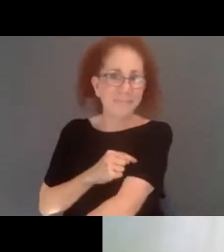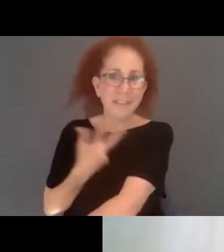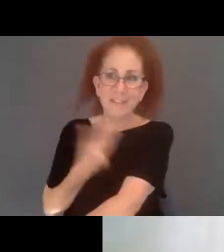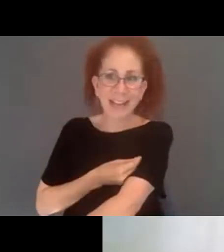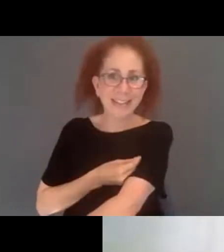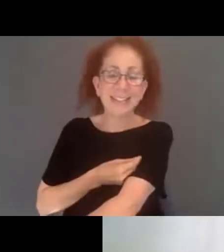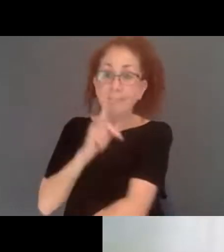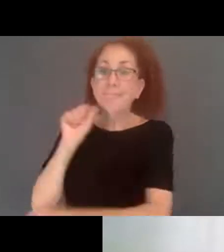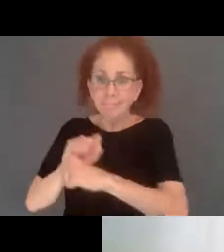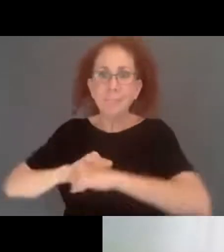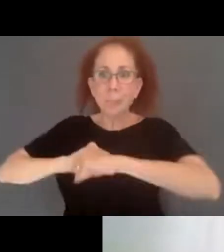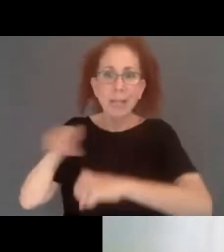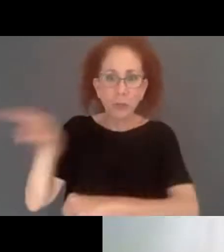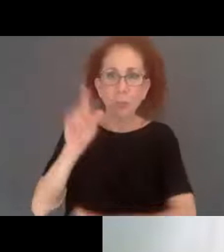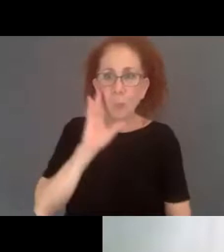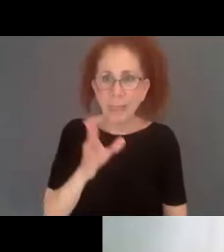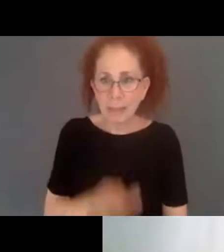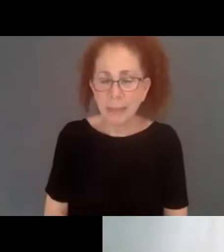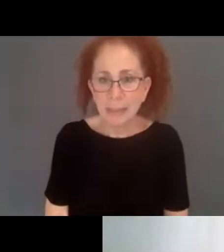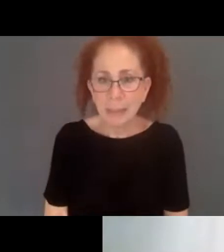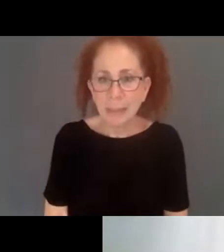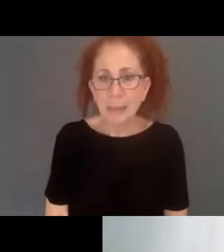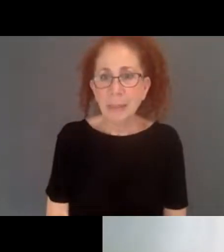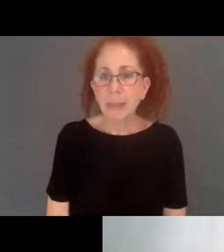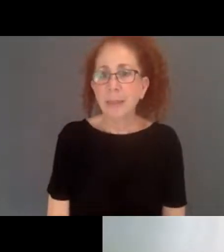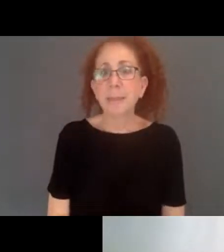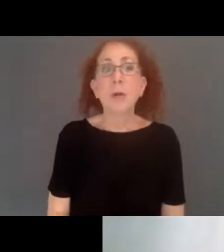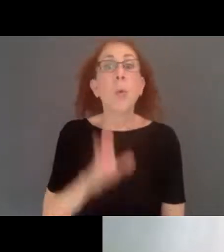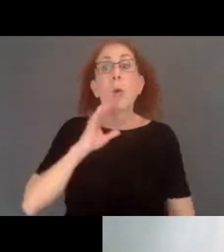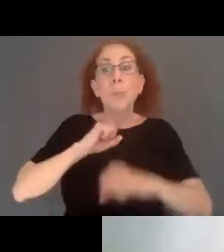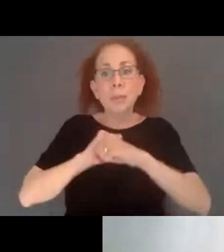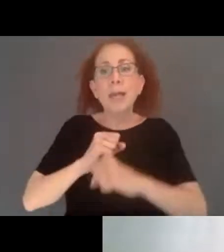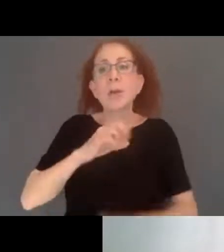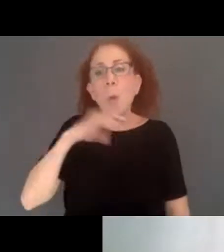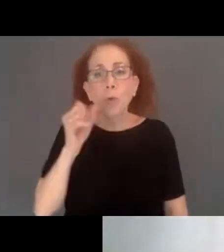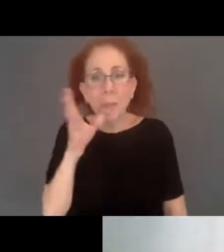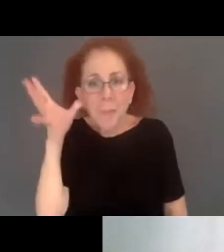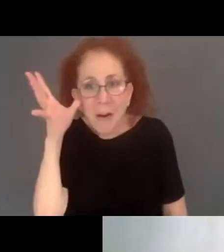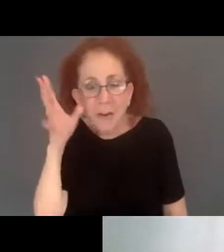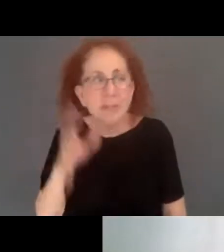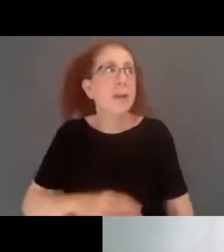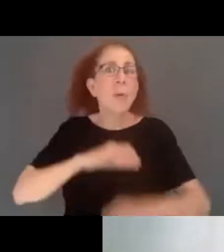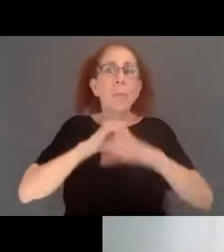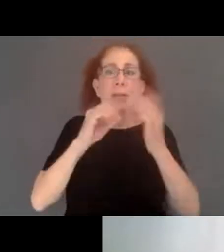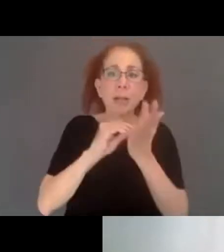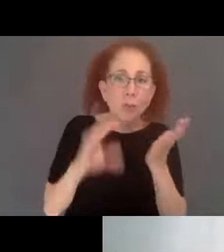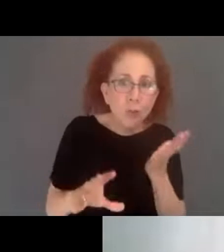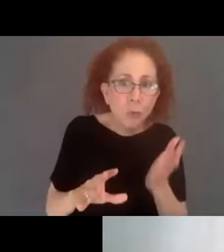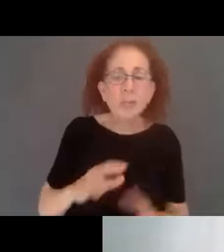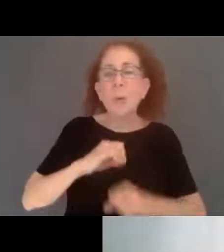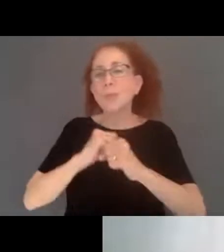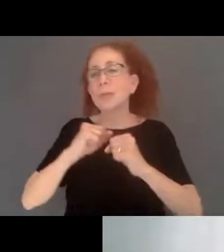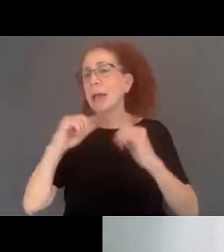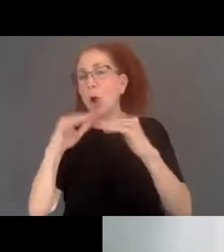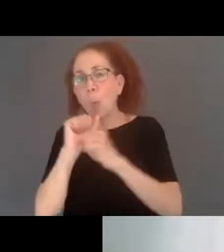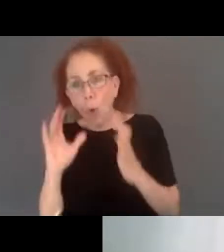protect you and your elderly parent or your students and your coworkers. That said,